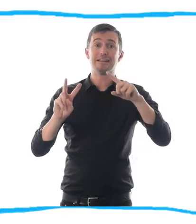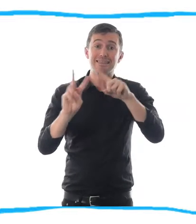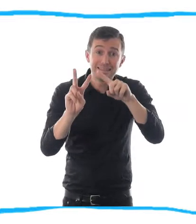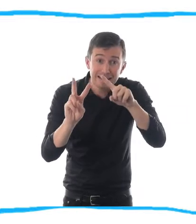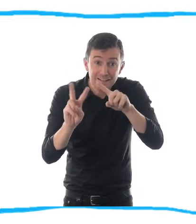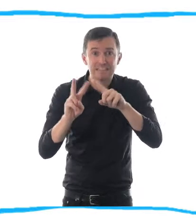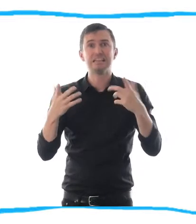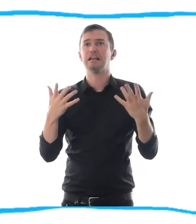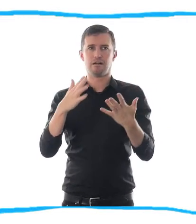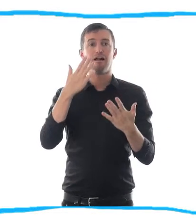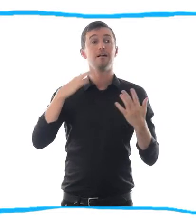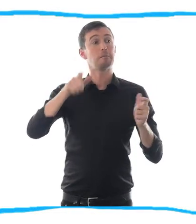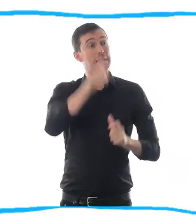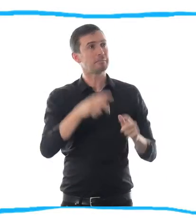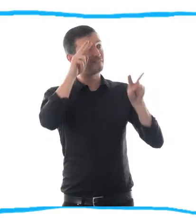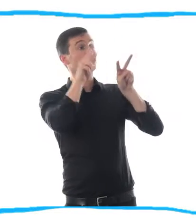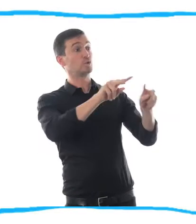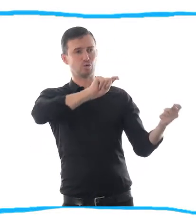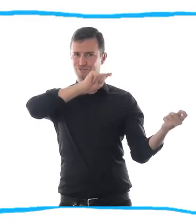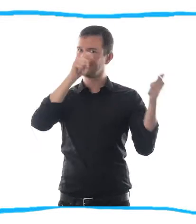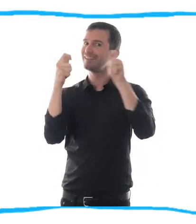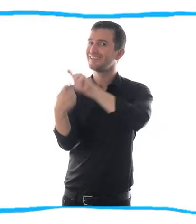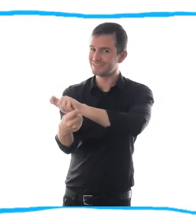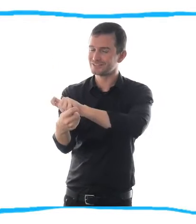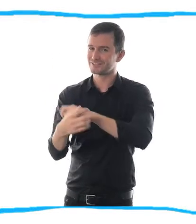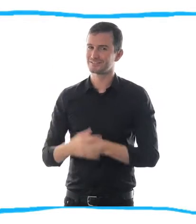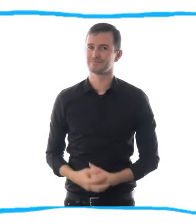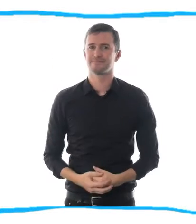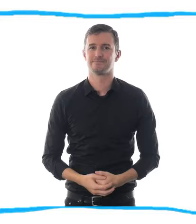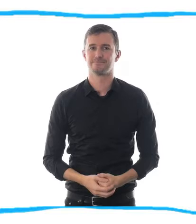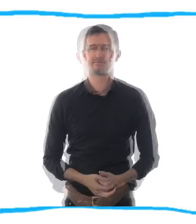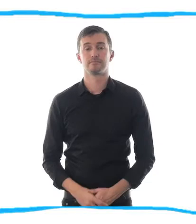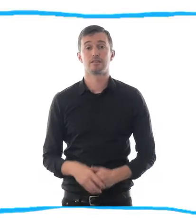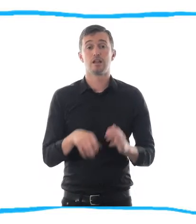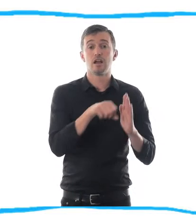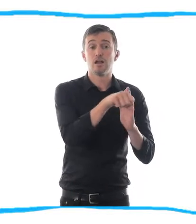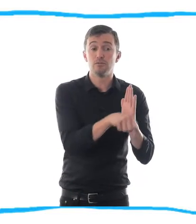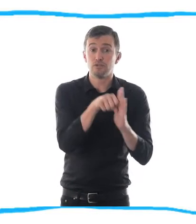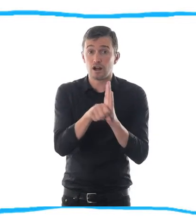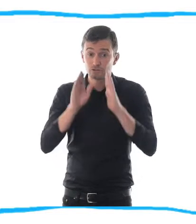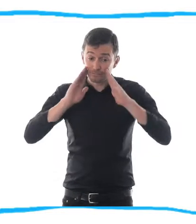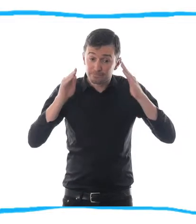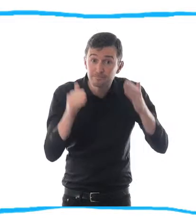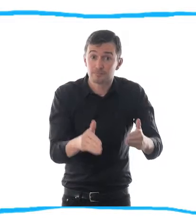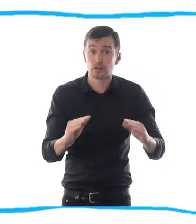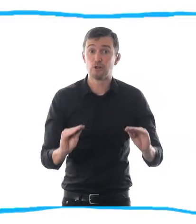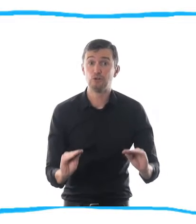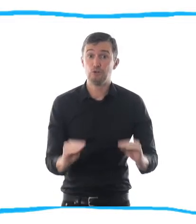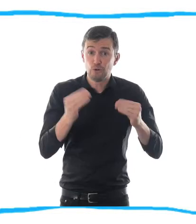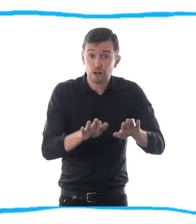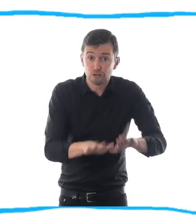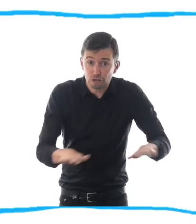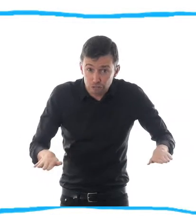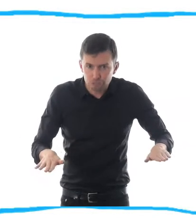it's in to be inclusive. When people with disabilities are seen to be capable through radio, print, TV, or